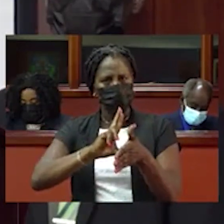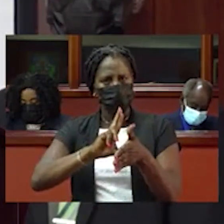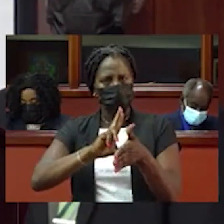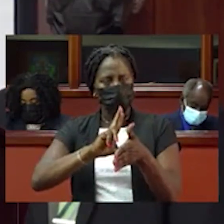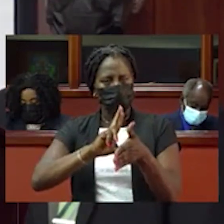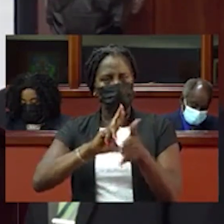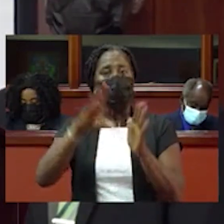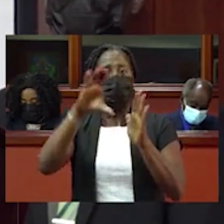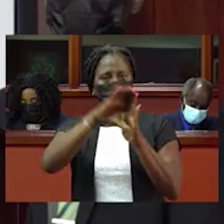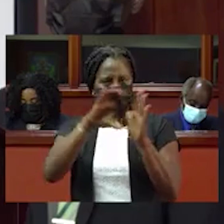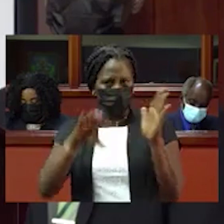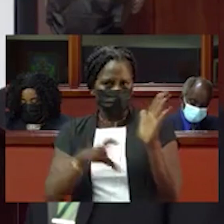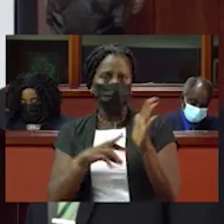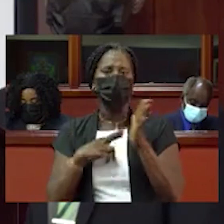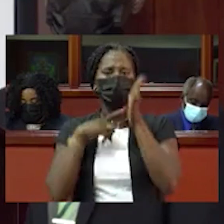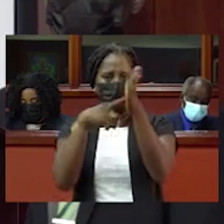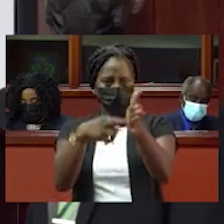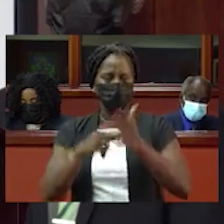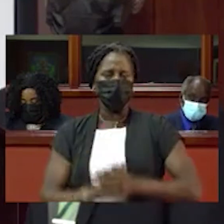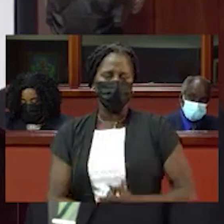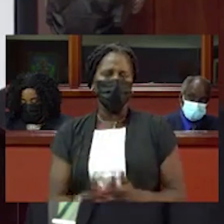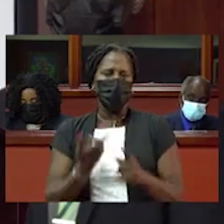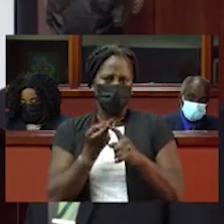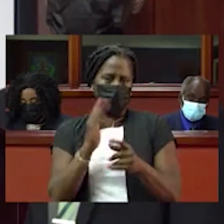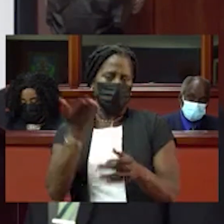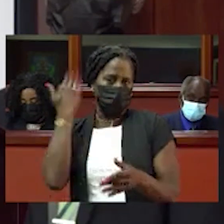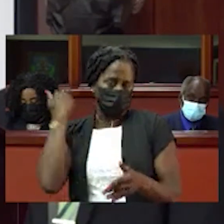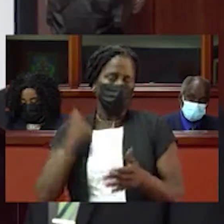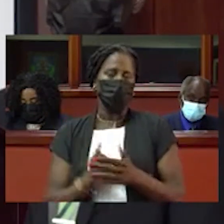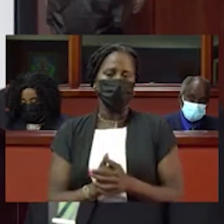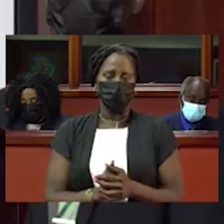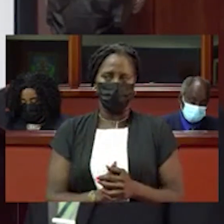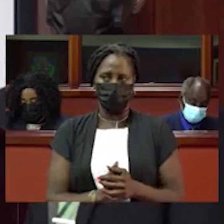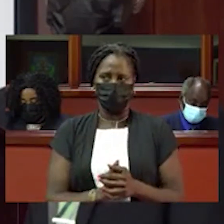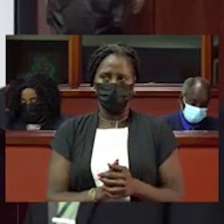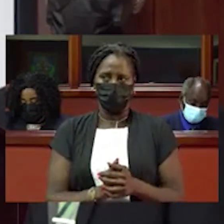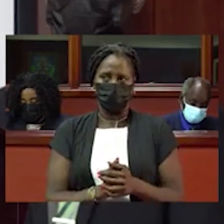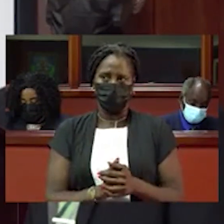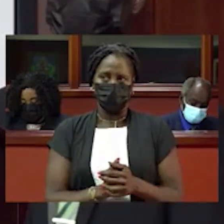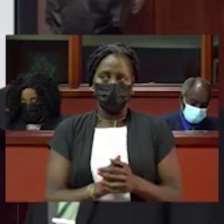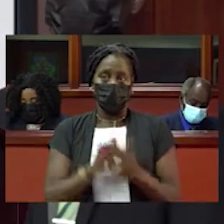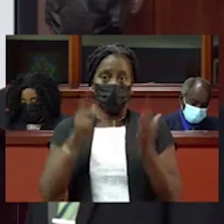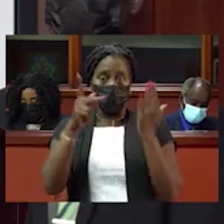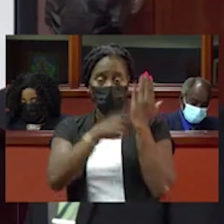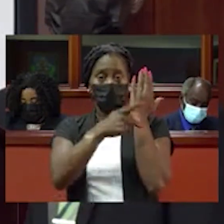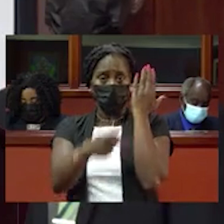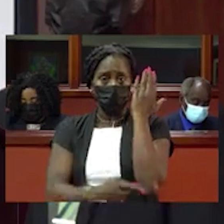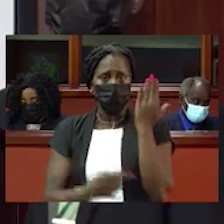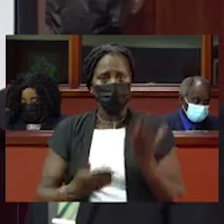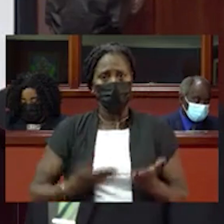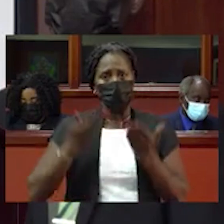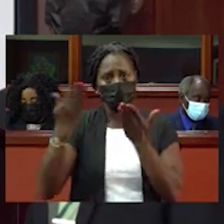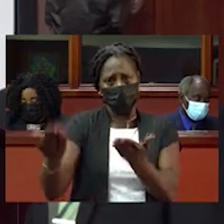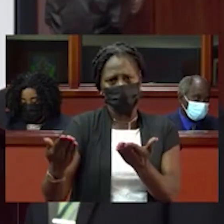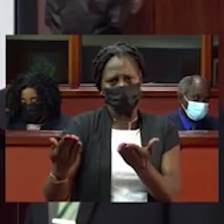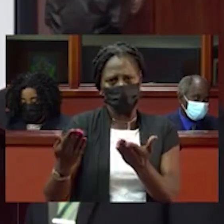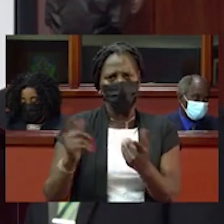Doven's constitution report and the parliamentary recommendations with a view to